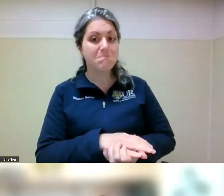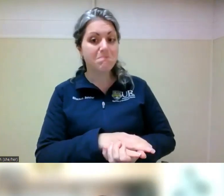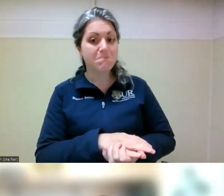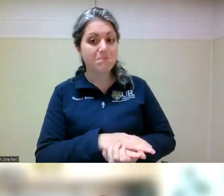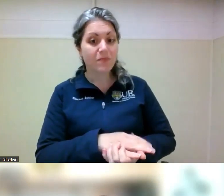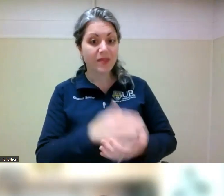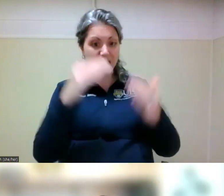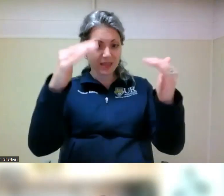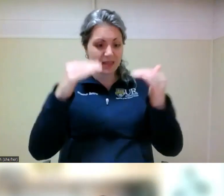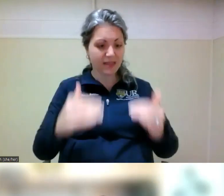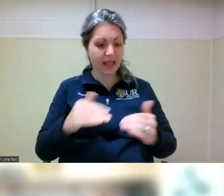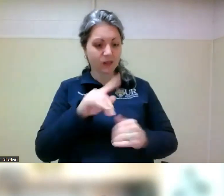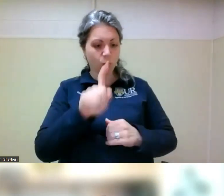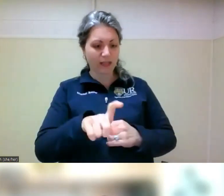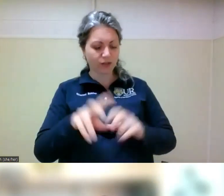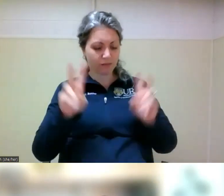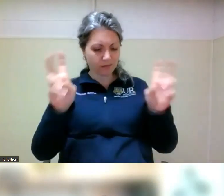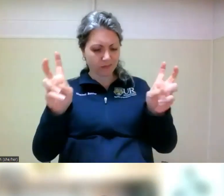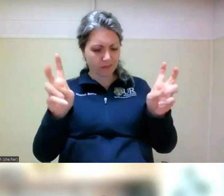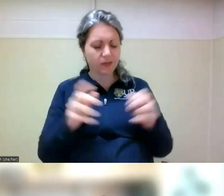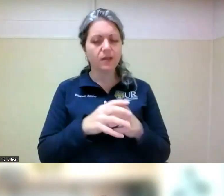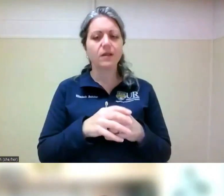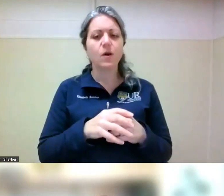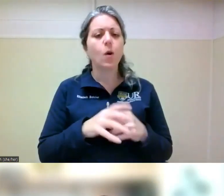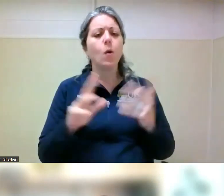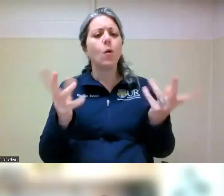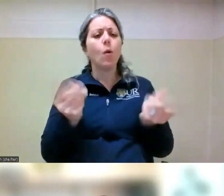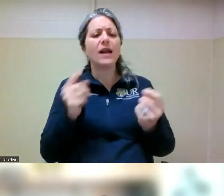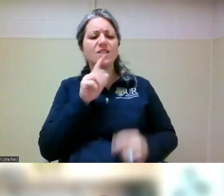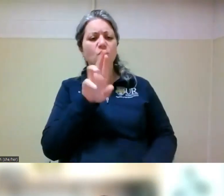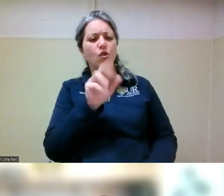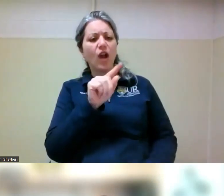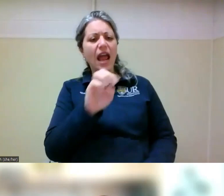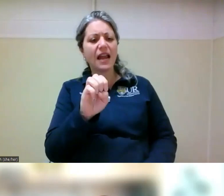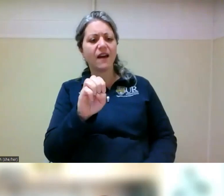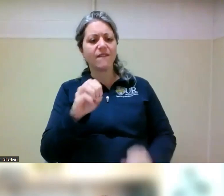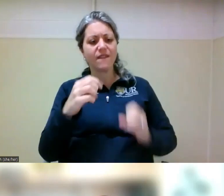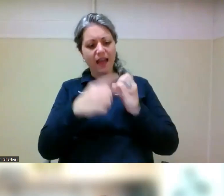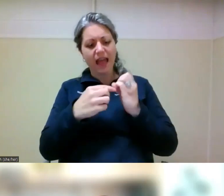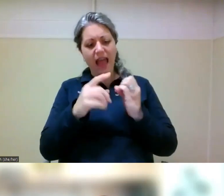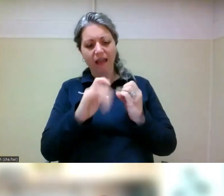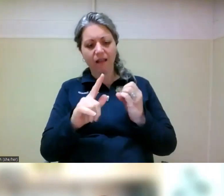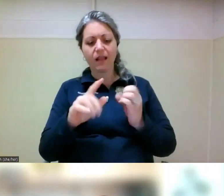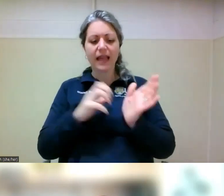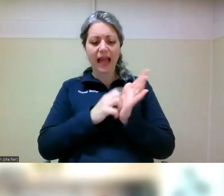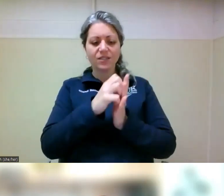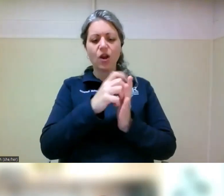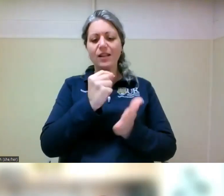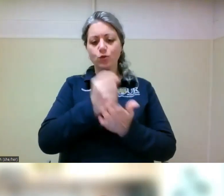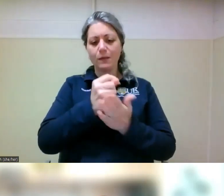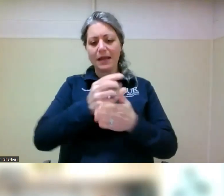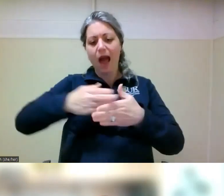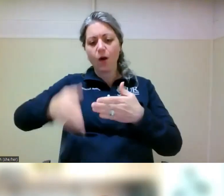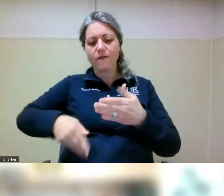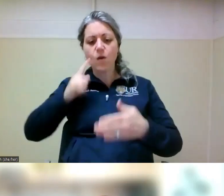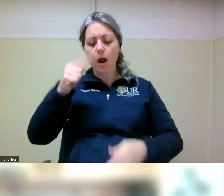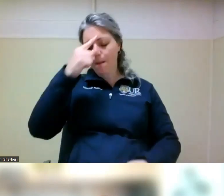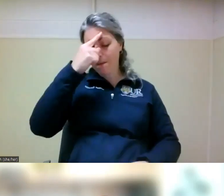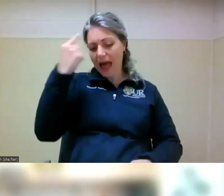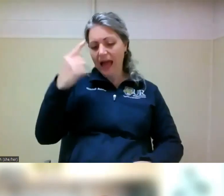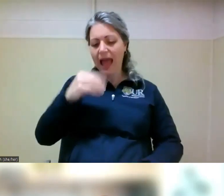Now the next question is, what is the rate of anal cancer and treatment outcomes for Black and Latino men who have sex with